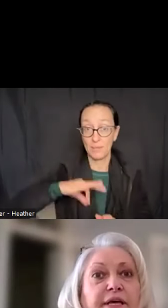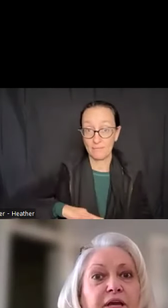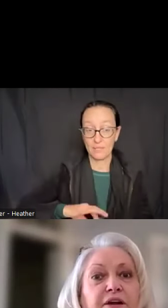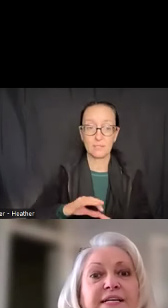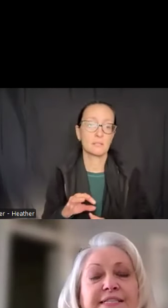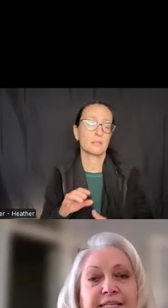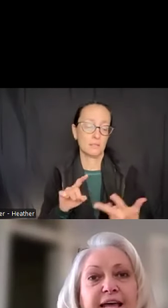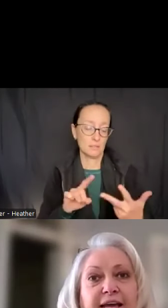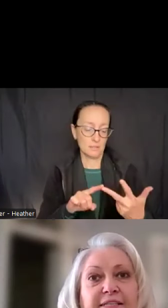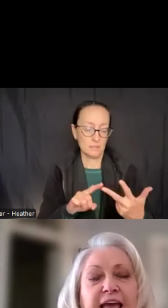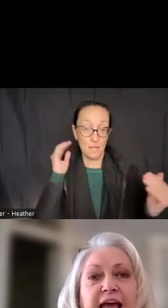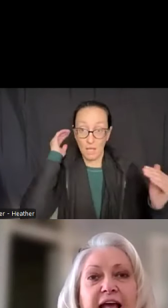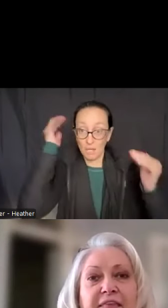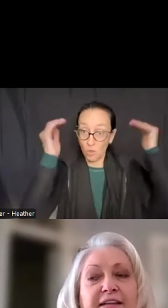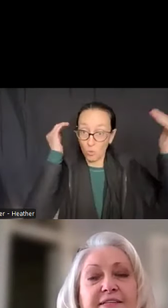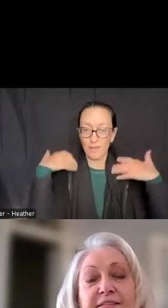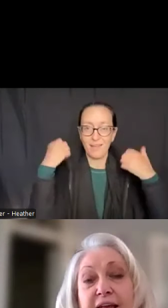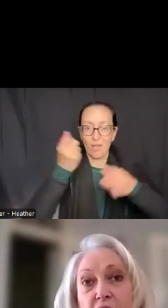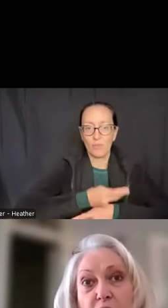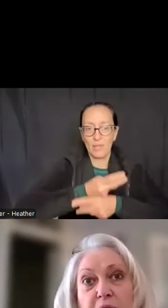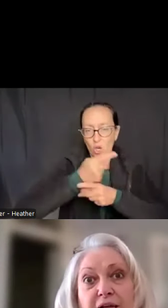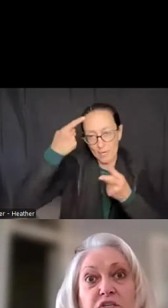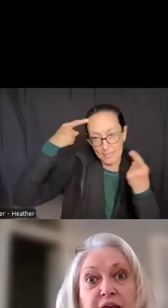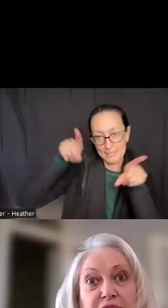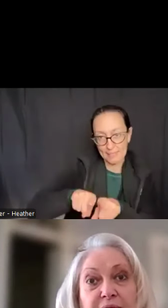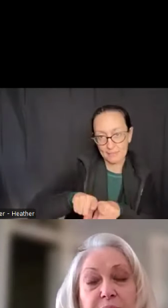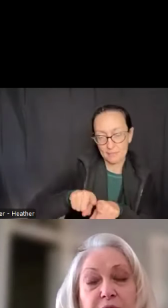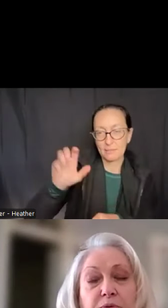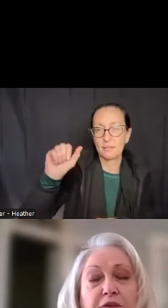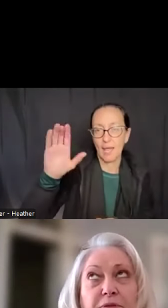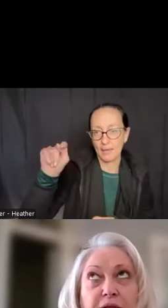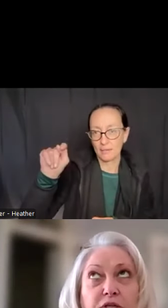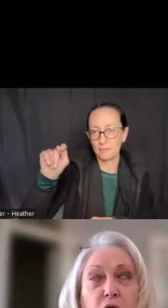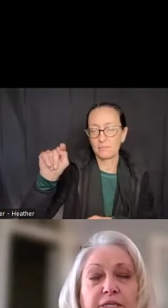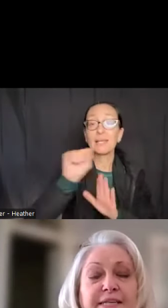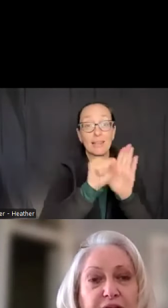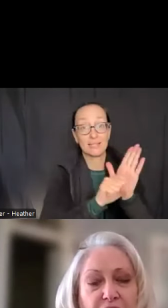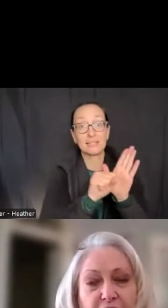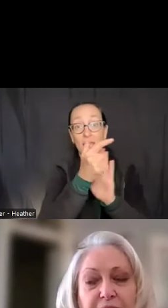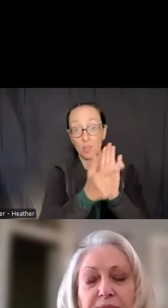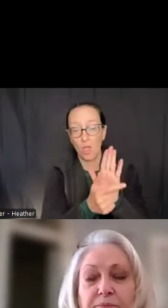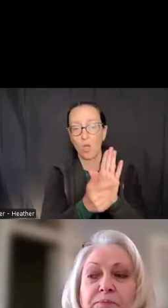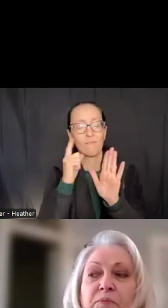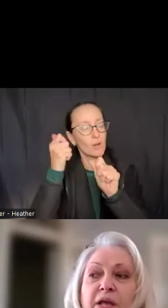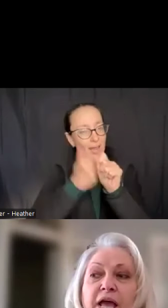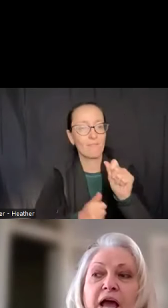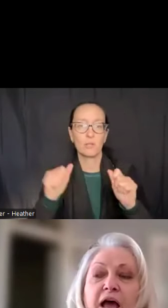the Adult Healthcare Consent Act. And that is a state law. It applies to every adult in South